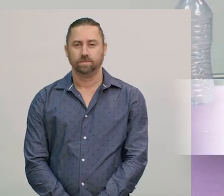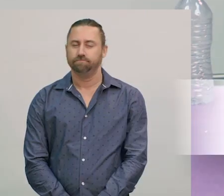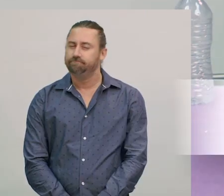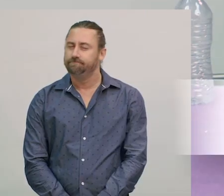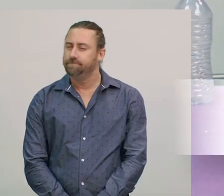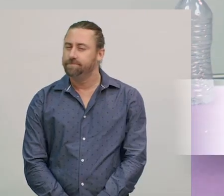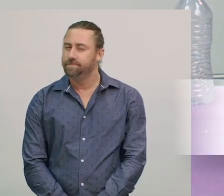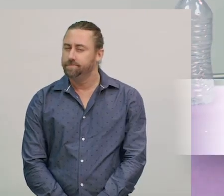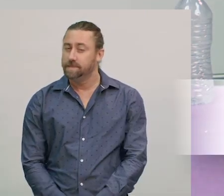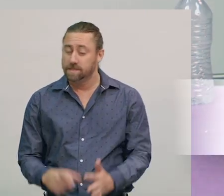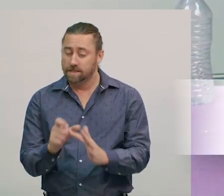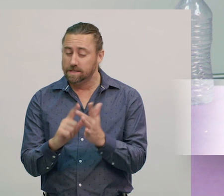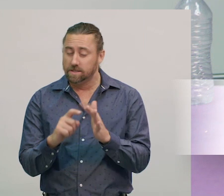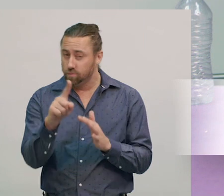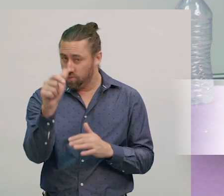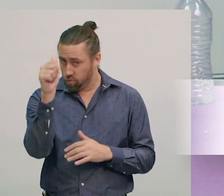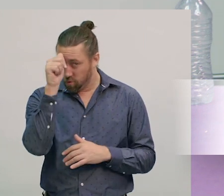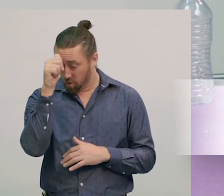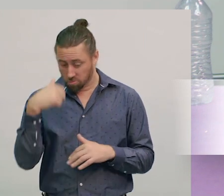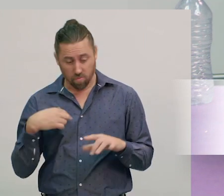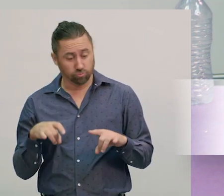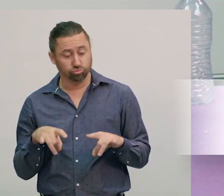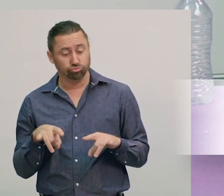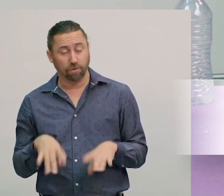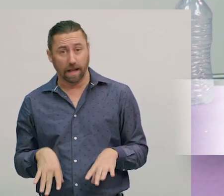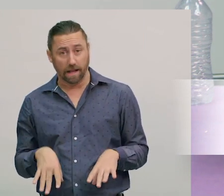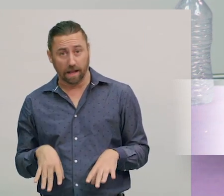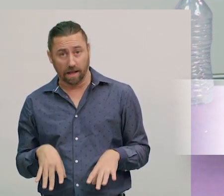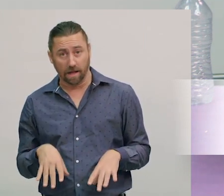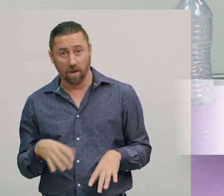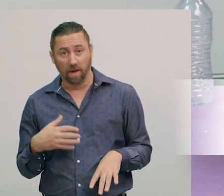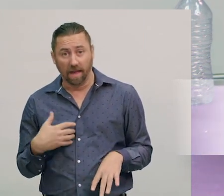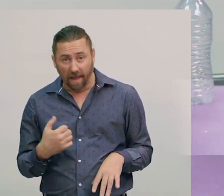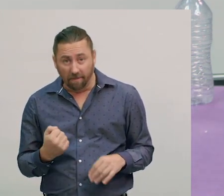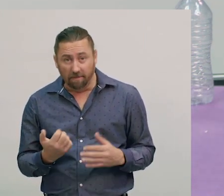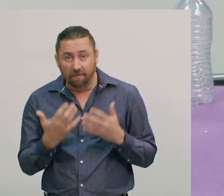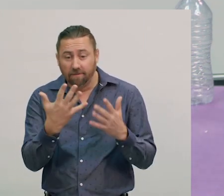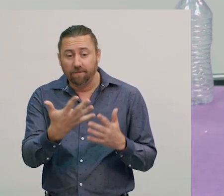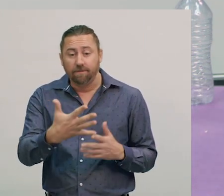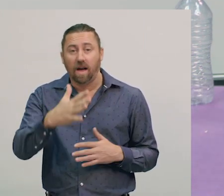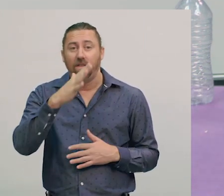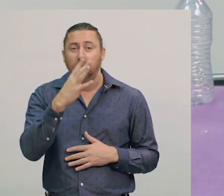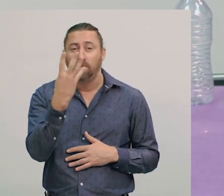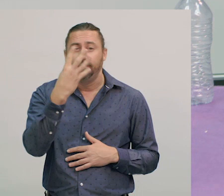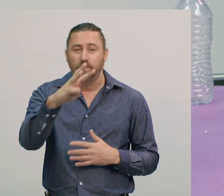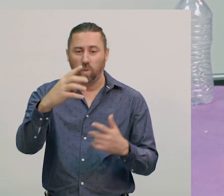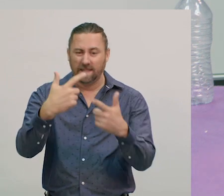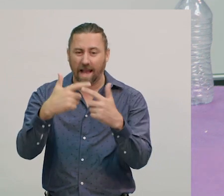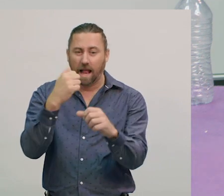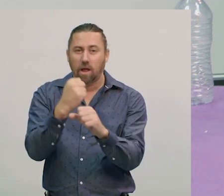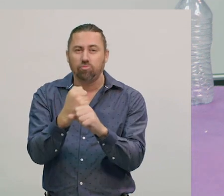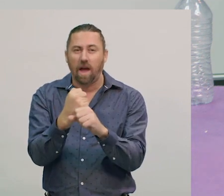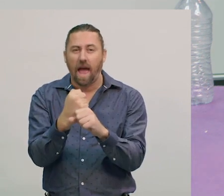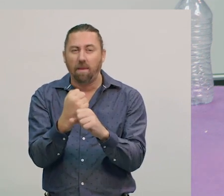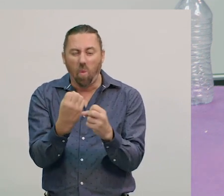Did you know Australians produce, on average, 540 kilograms of household waste per